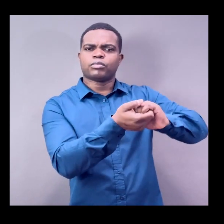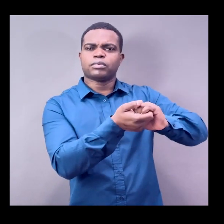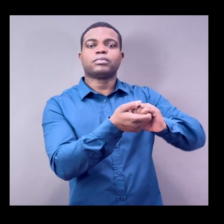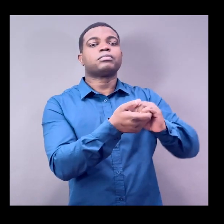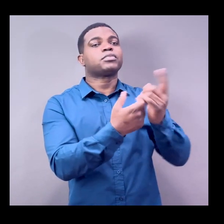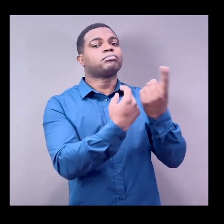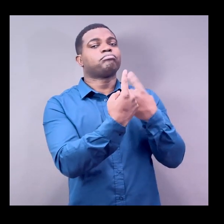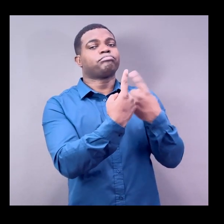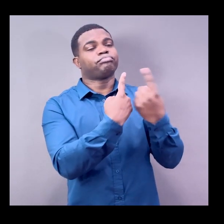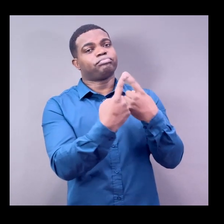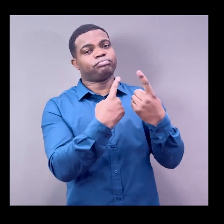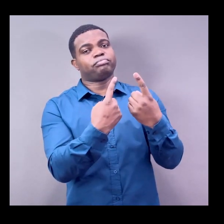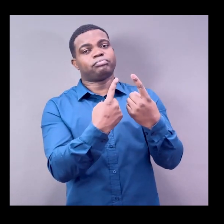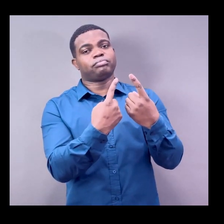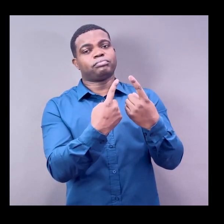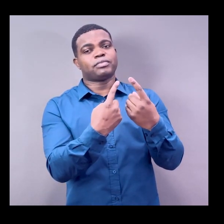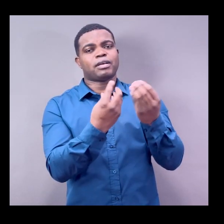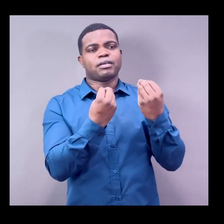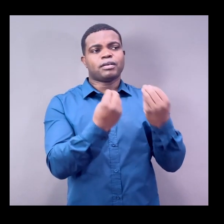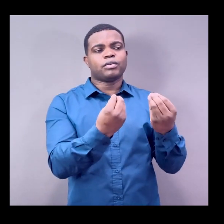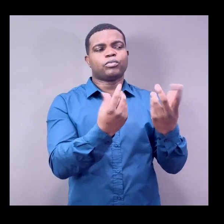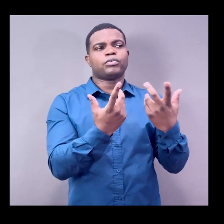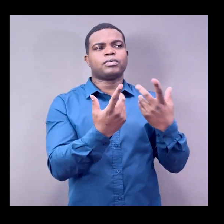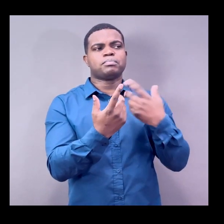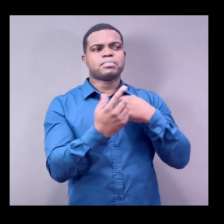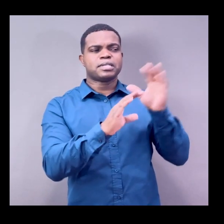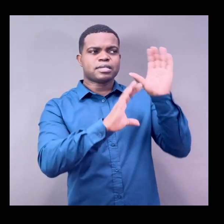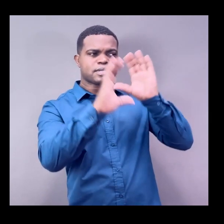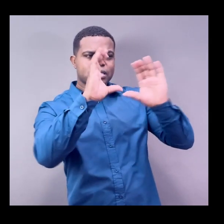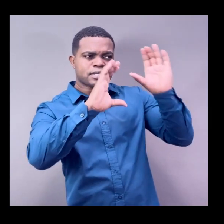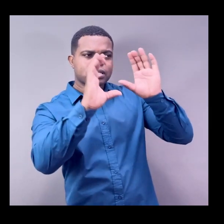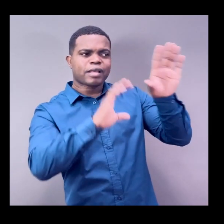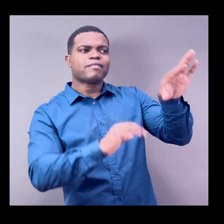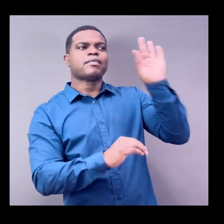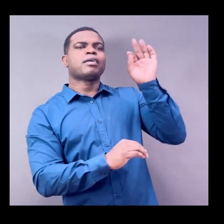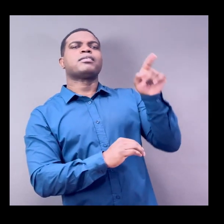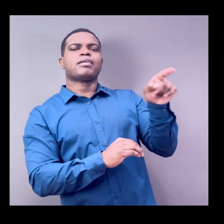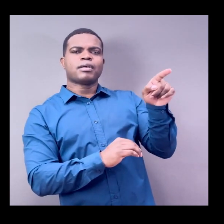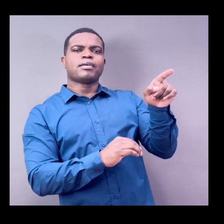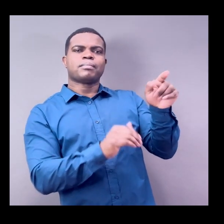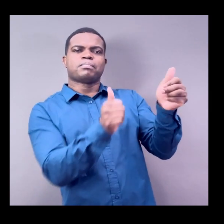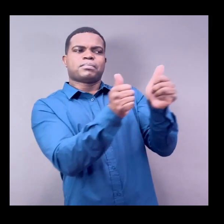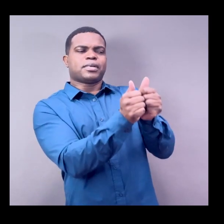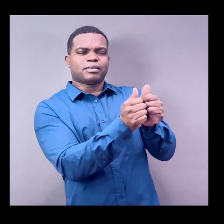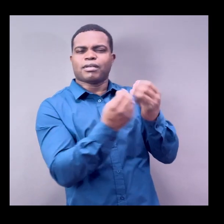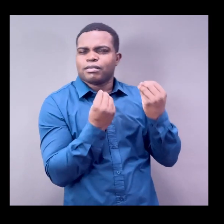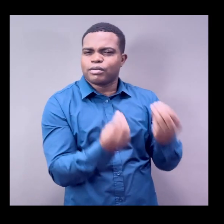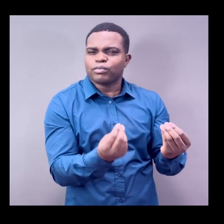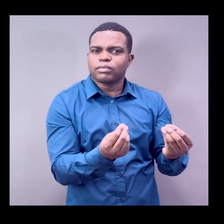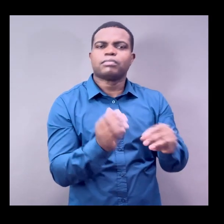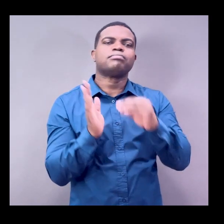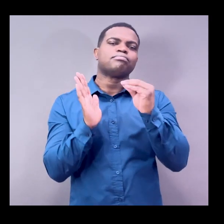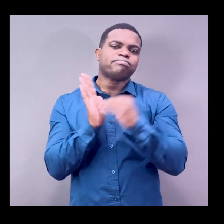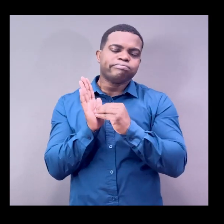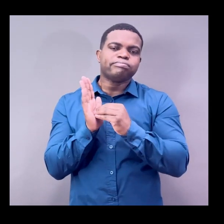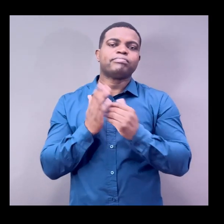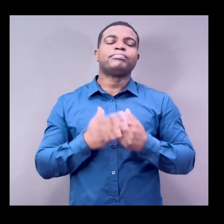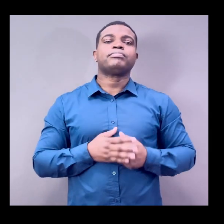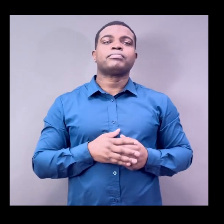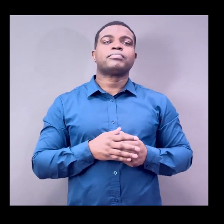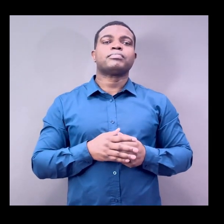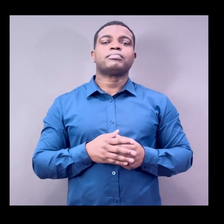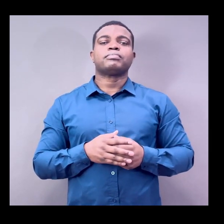how you are going to be identifying your potential partners. Then you are going to be drafting your agreements paper,